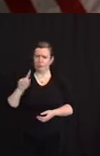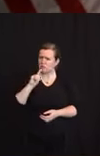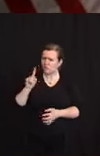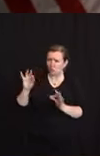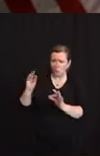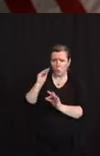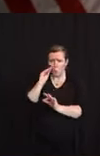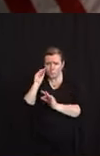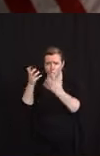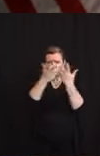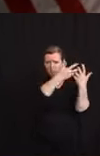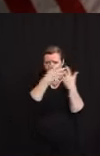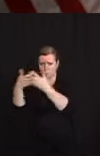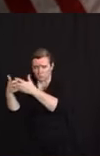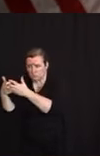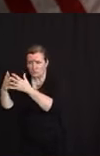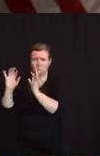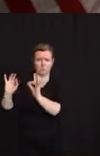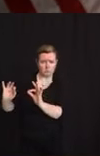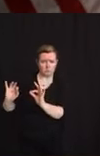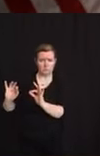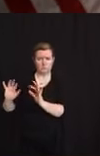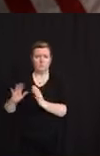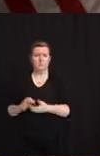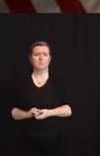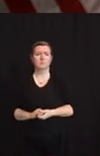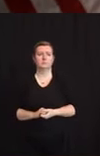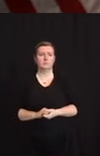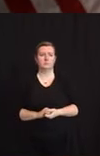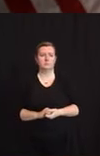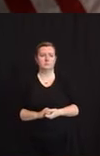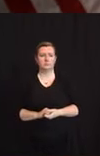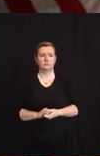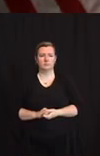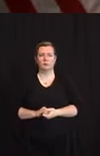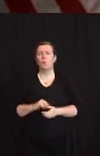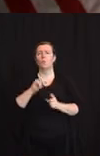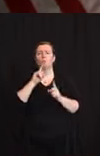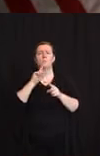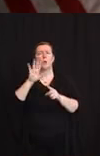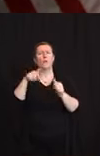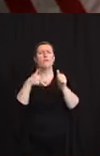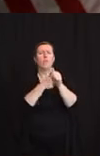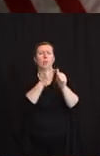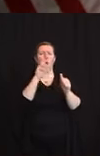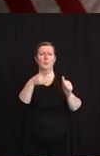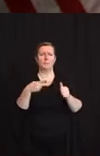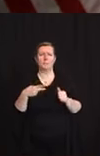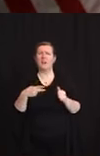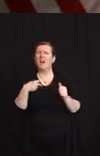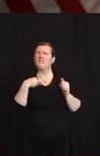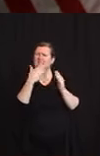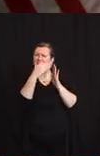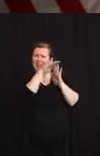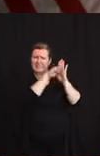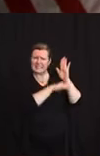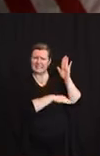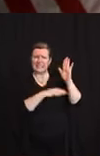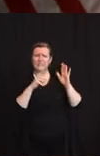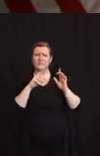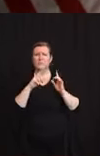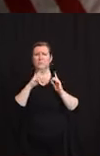executive order, there are lists of eligible inmates that are then transmitted to the Emergency Review Committee. The Emergency Review Committee has 7 days to act on